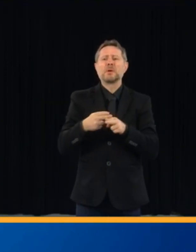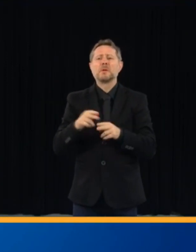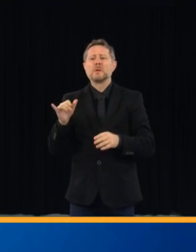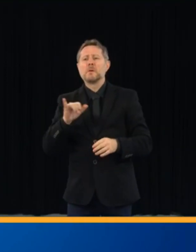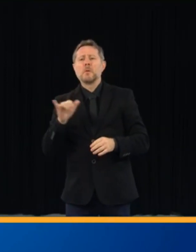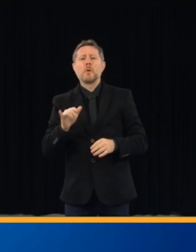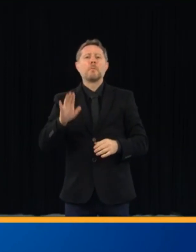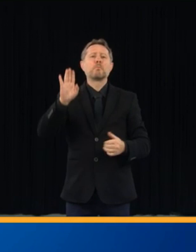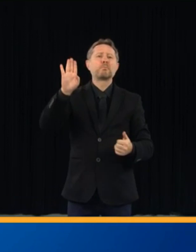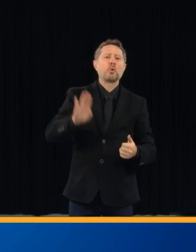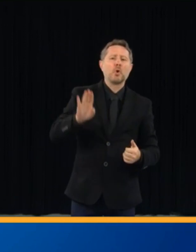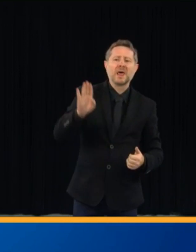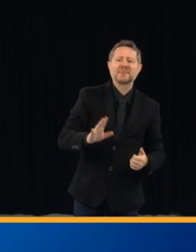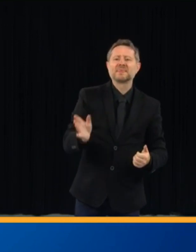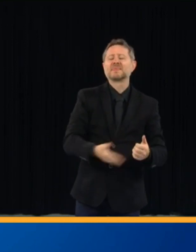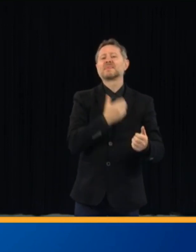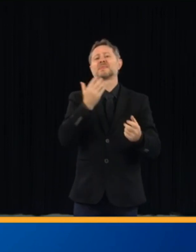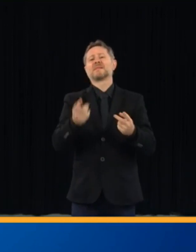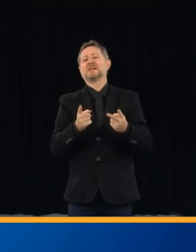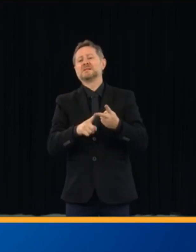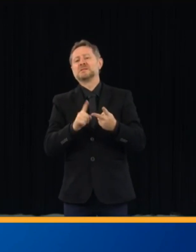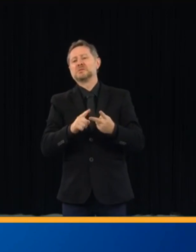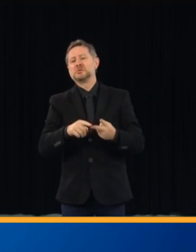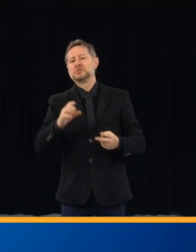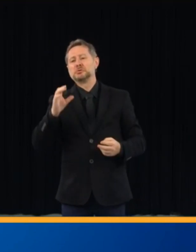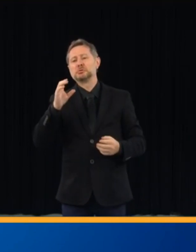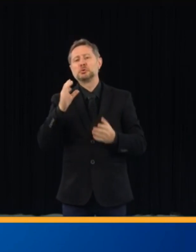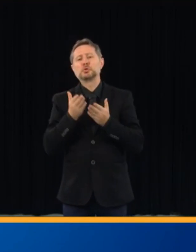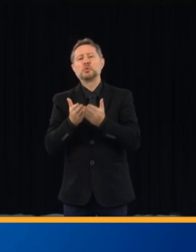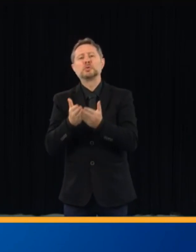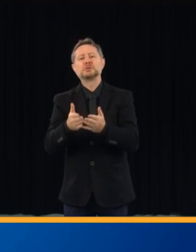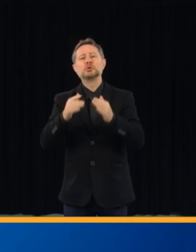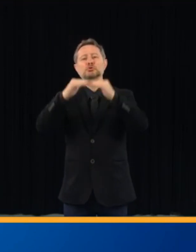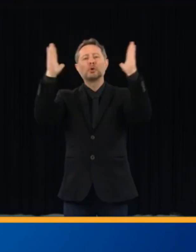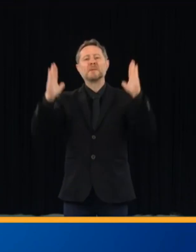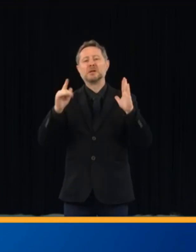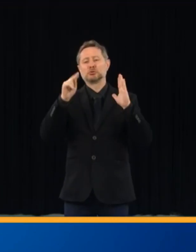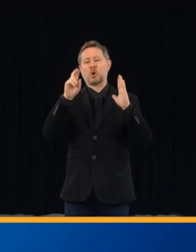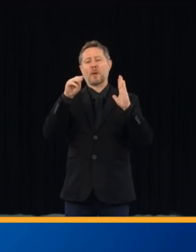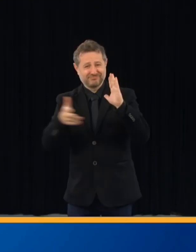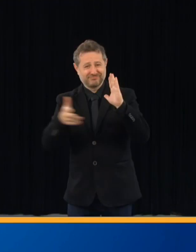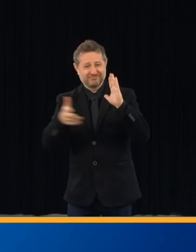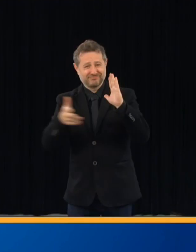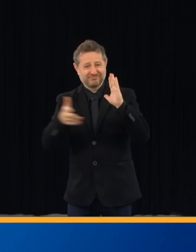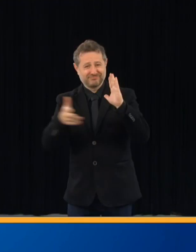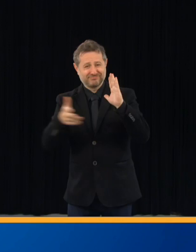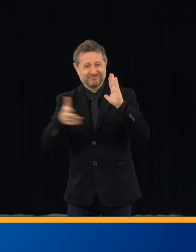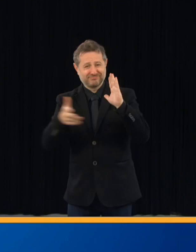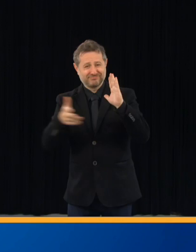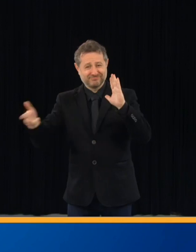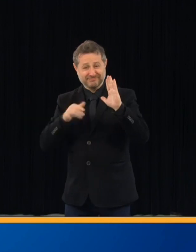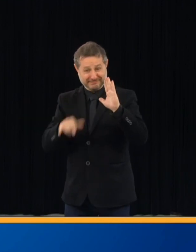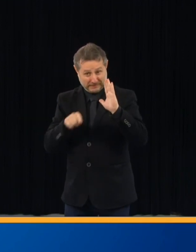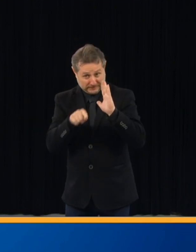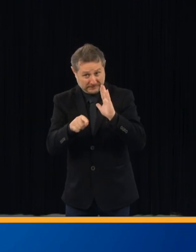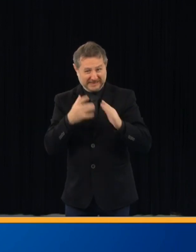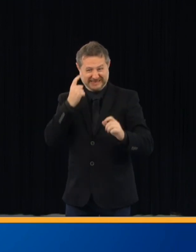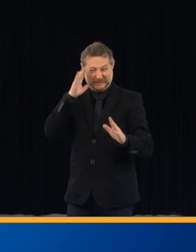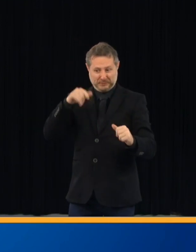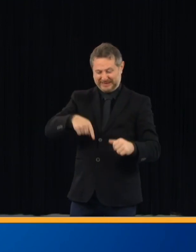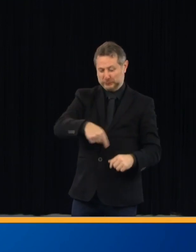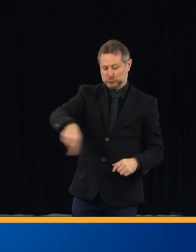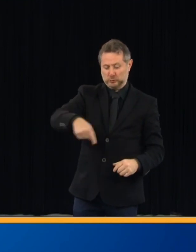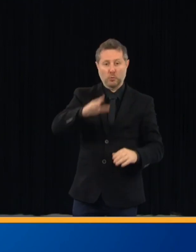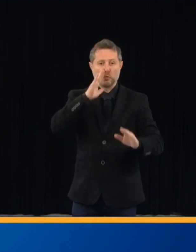Terminal, obviously in Brooklyn, New York City. It's expected to open this week,